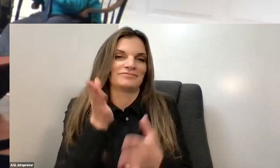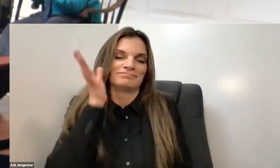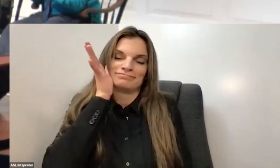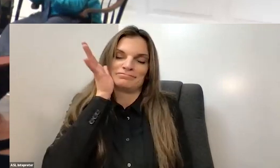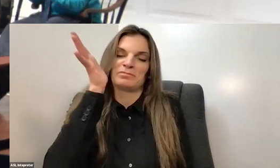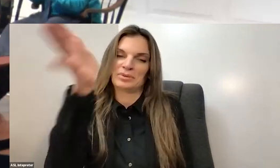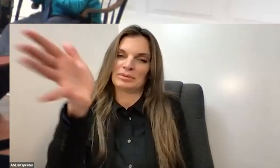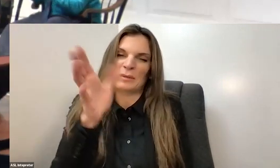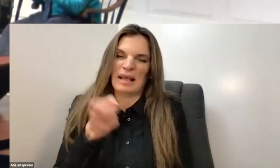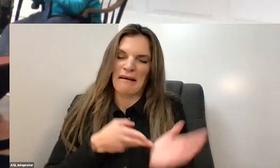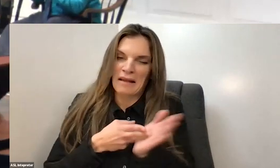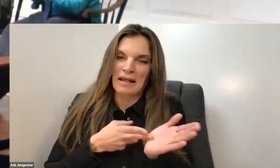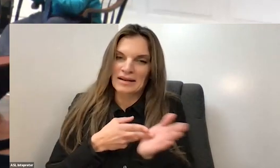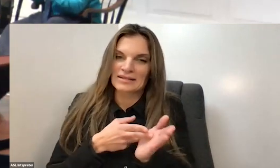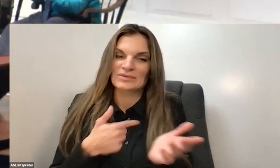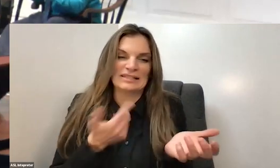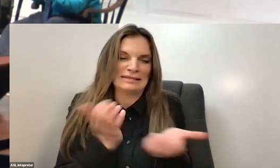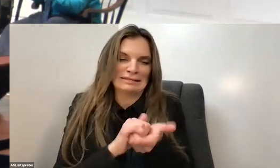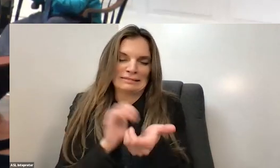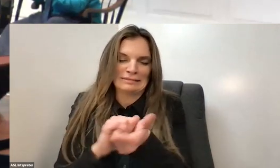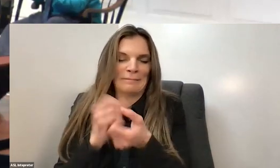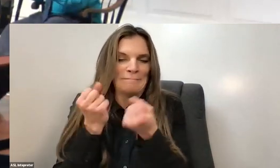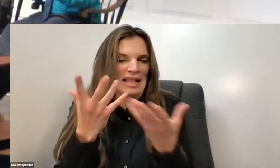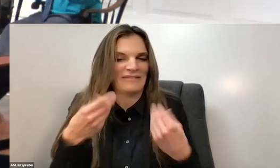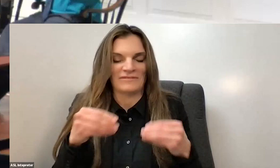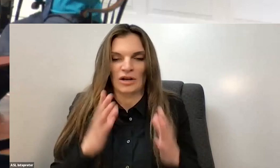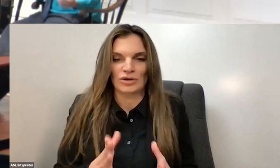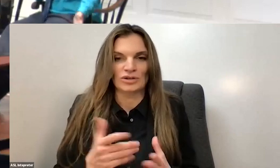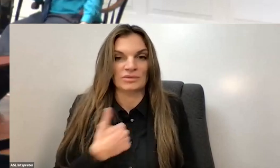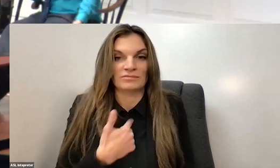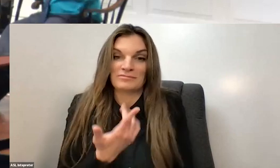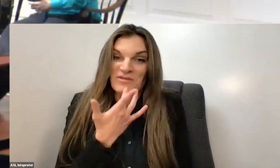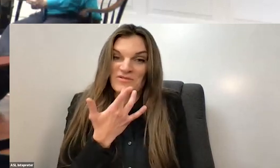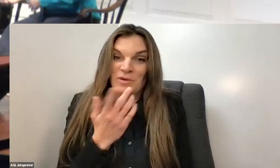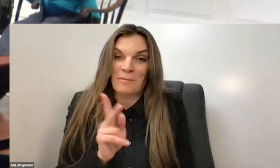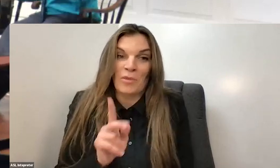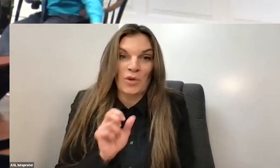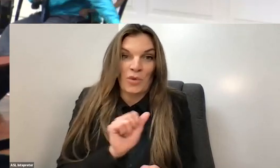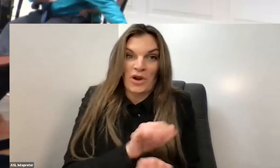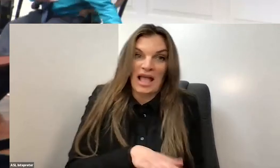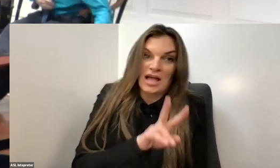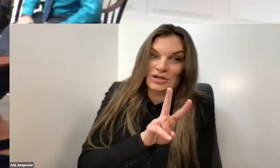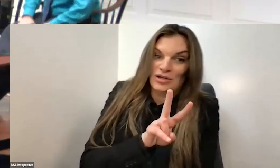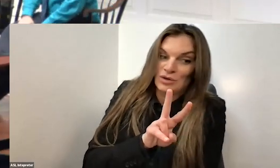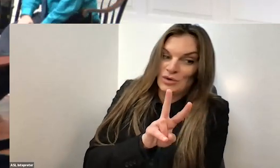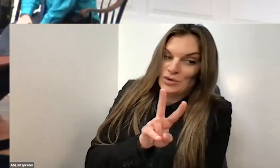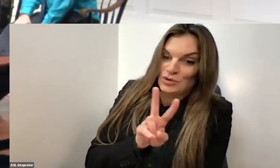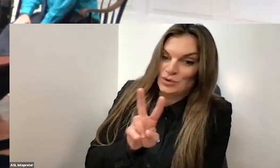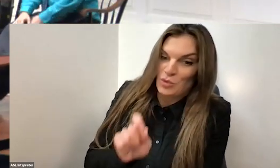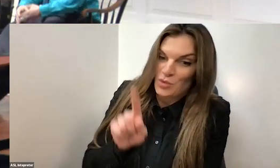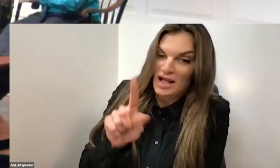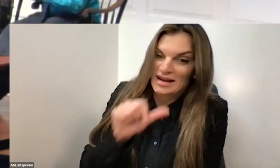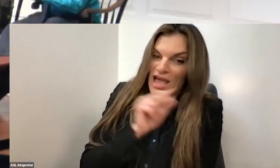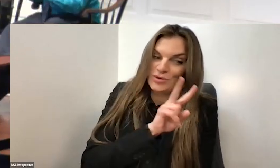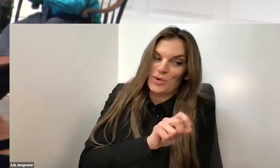honest in partnering with a lot of vendor partners that we have, I'd love to see people working on 2.1 and not 2.0, right? And